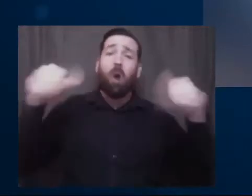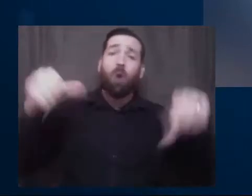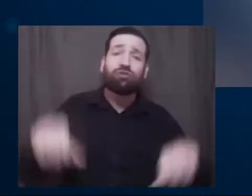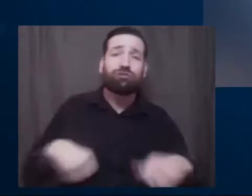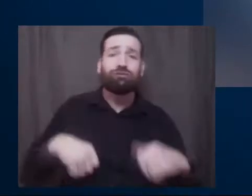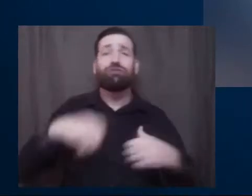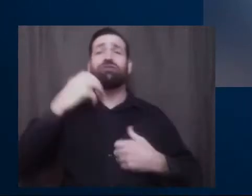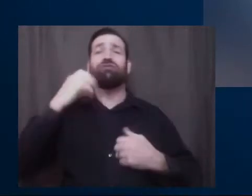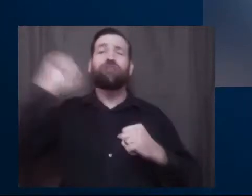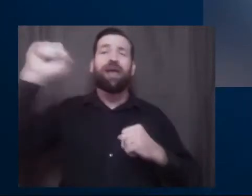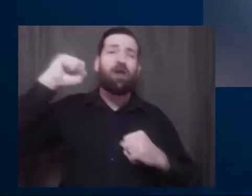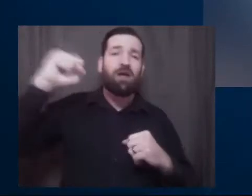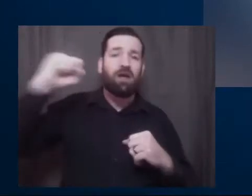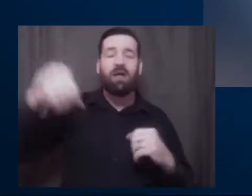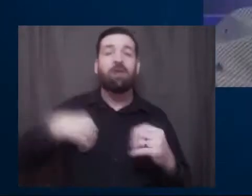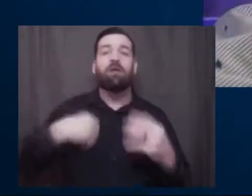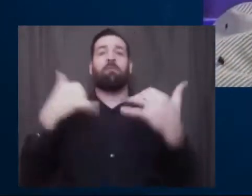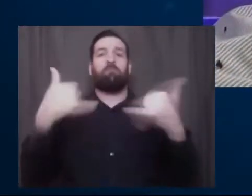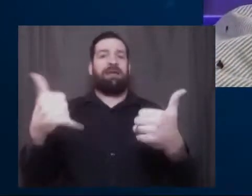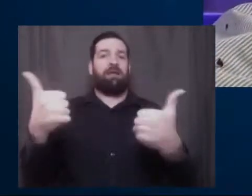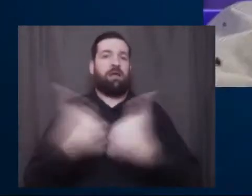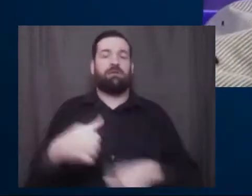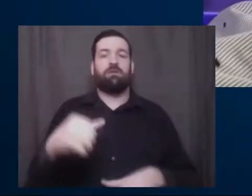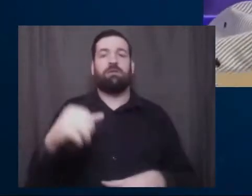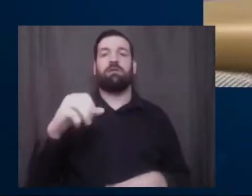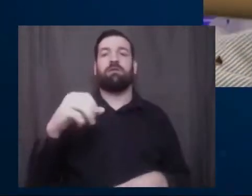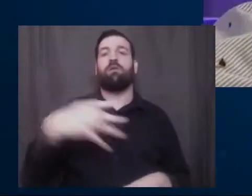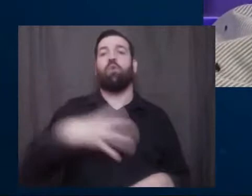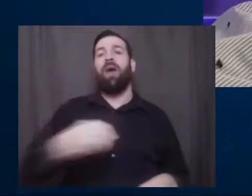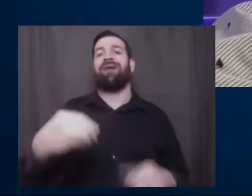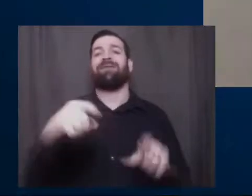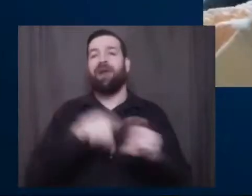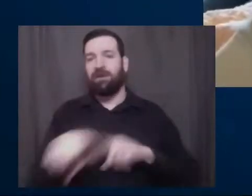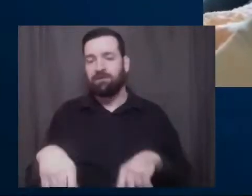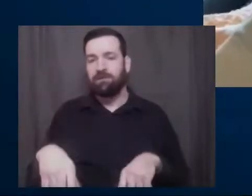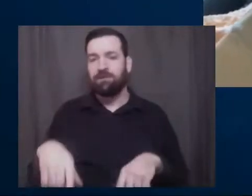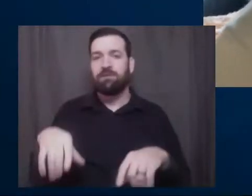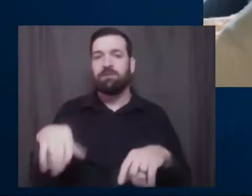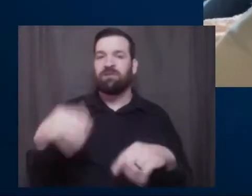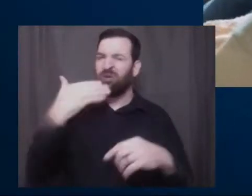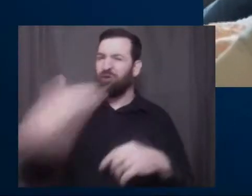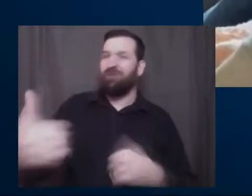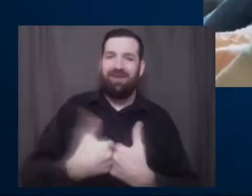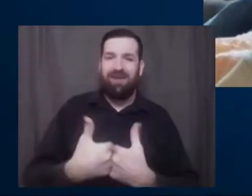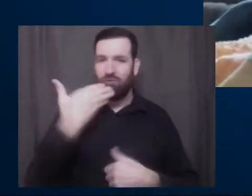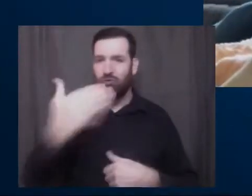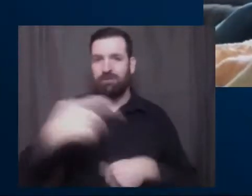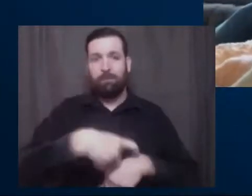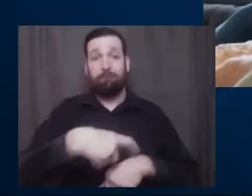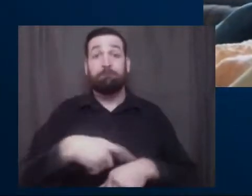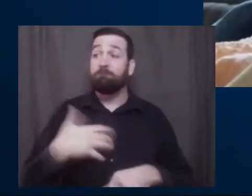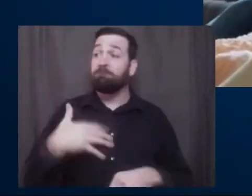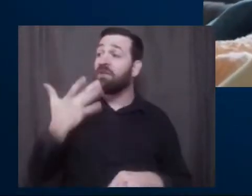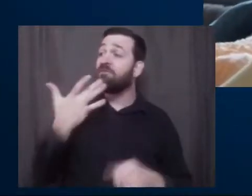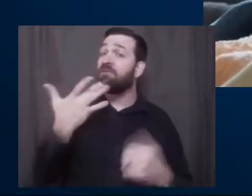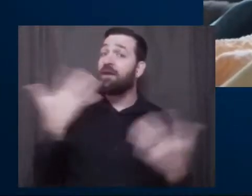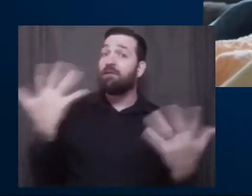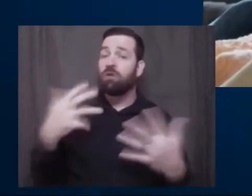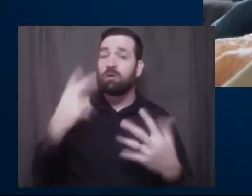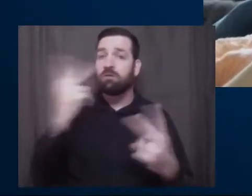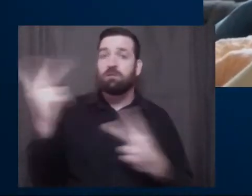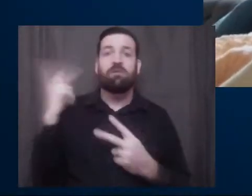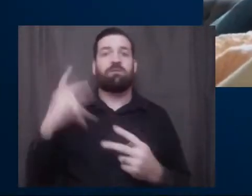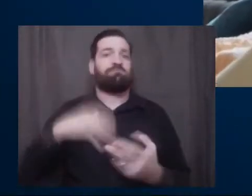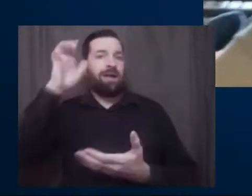We were playing the White Sox and we won the game. It was just a good game and a good time. My favorite Royals memory is a game that my husband and my daughter